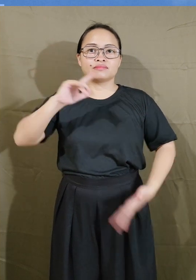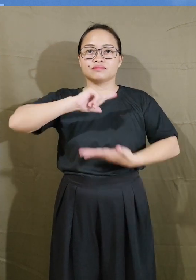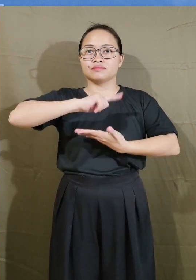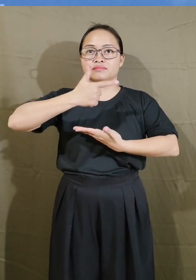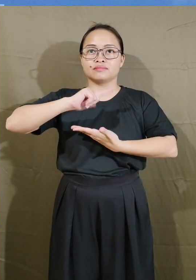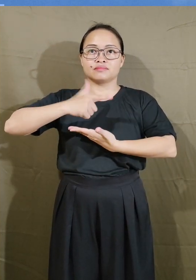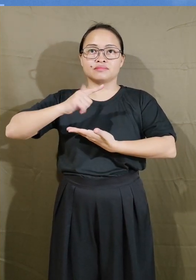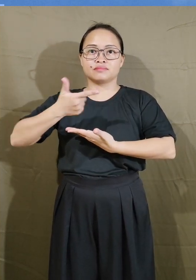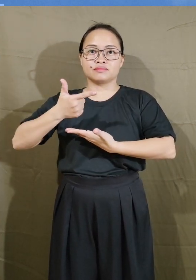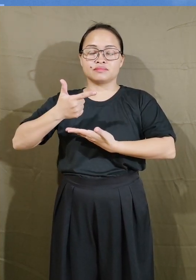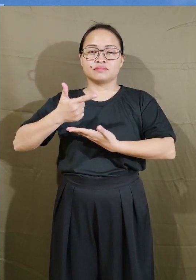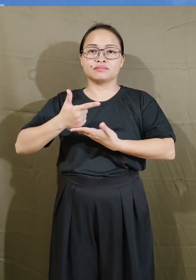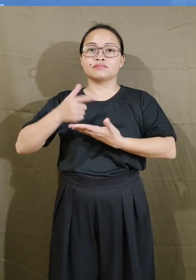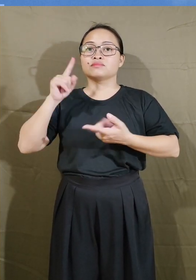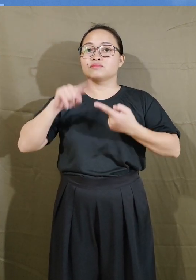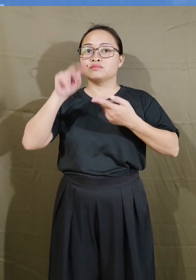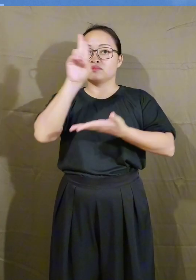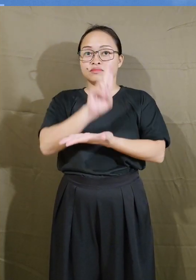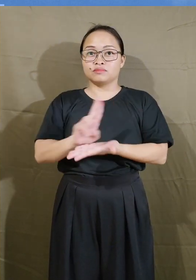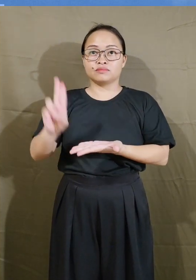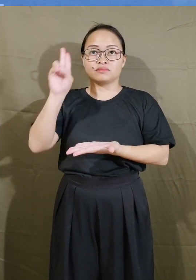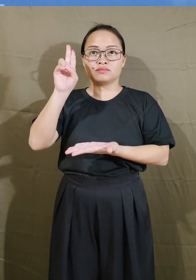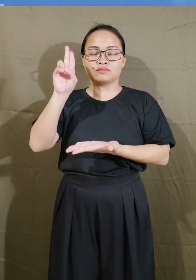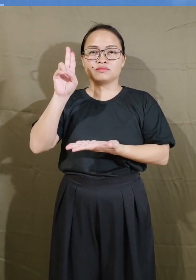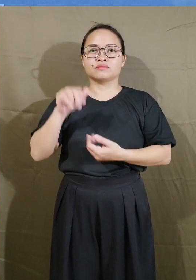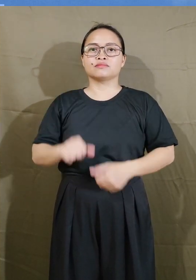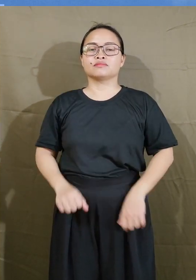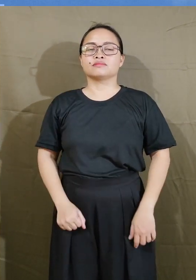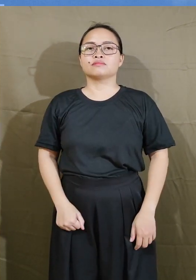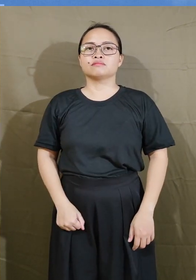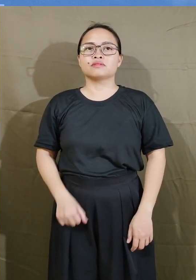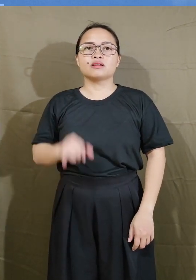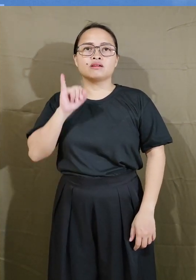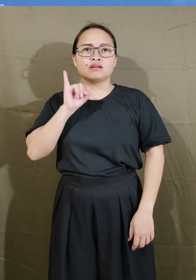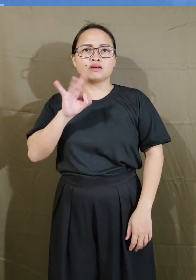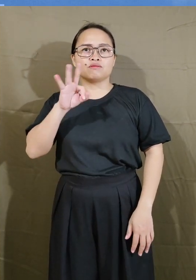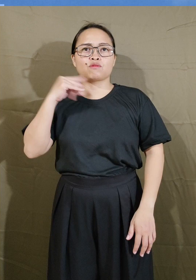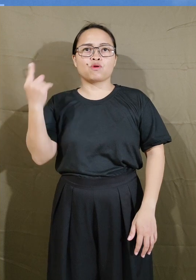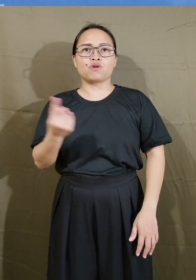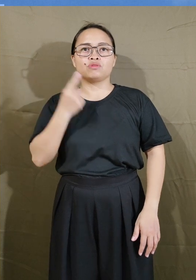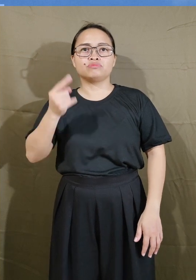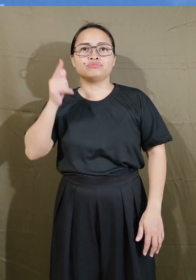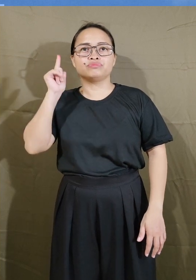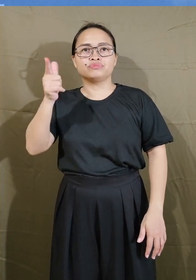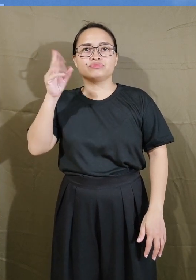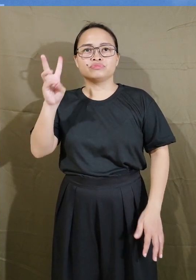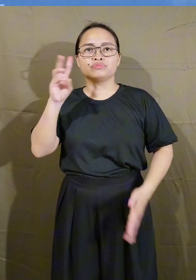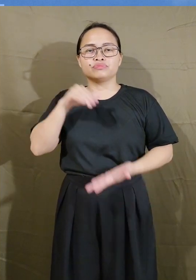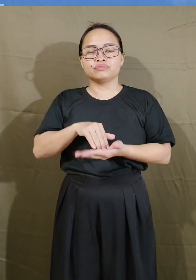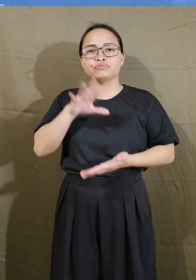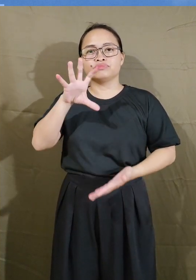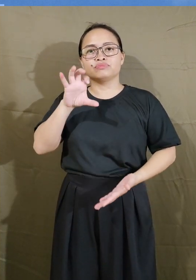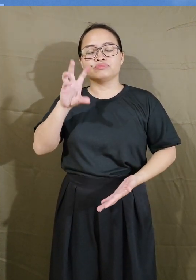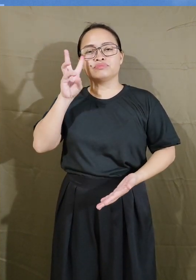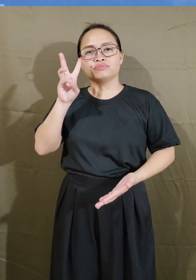37,895 laptops to a certain university. If there were only